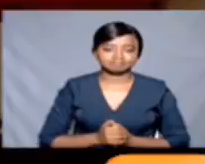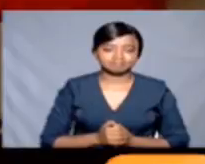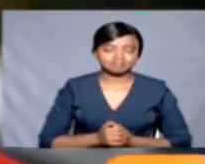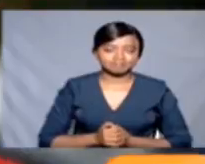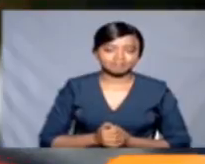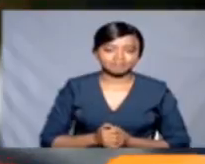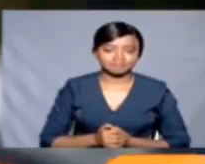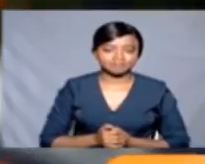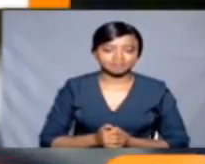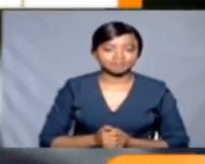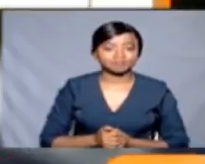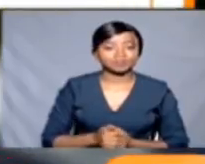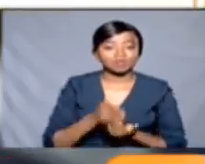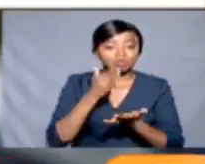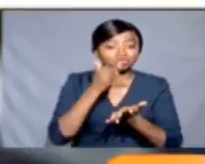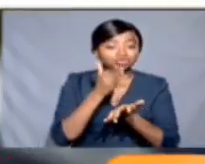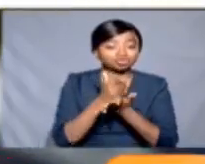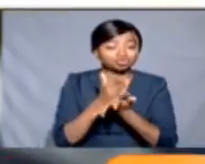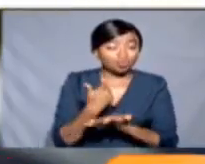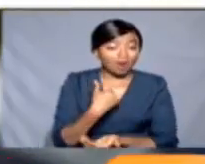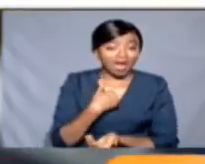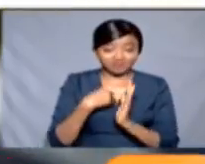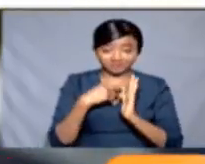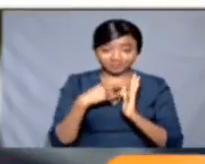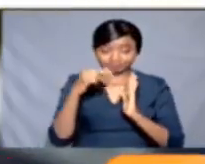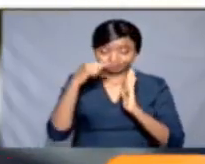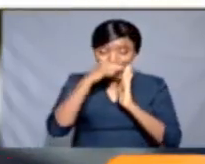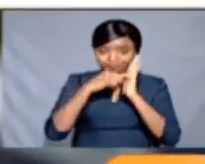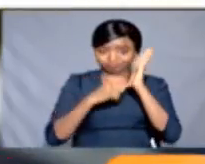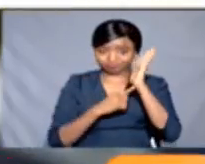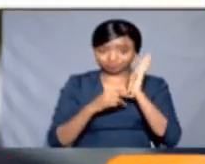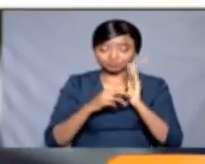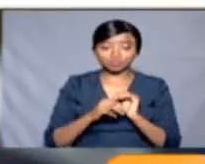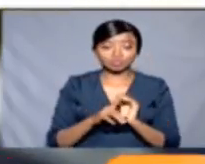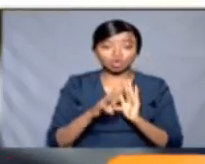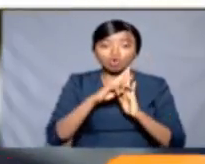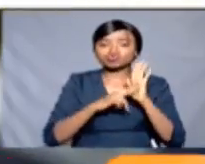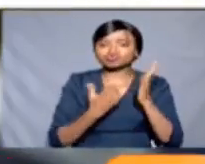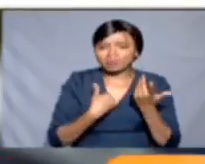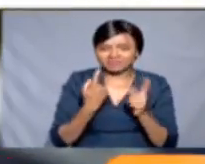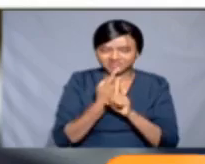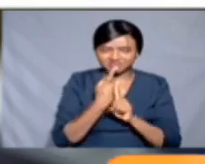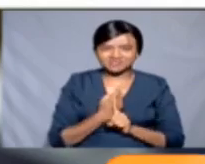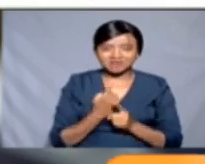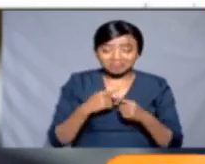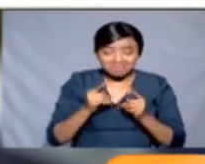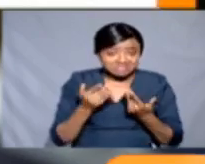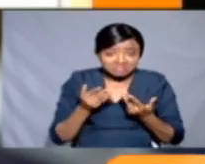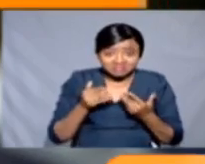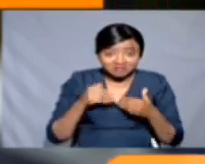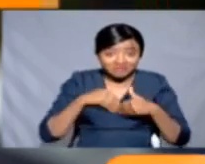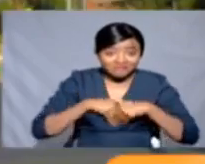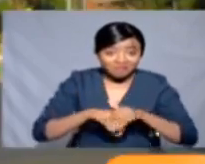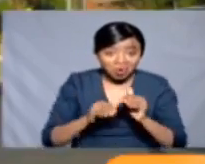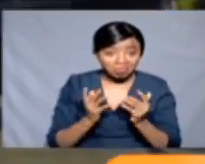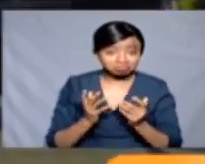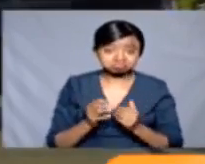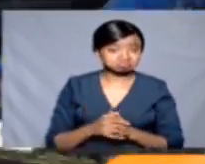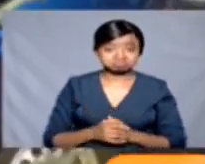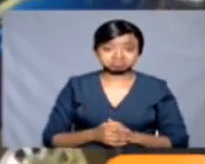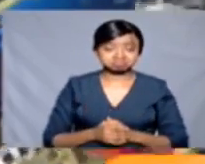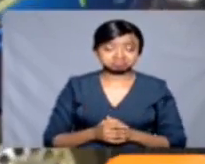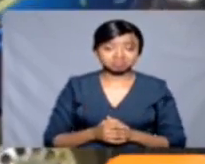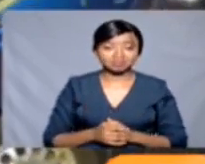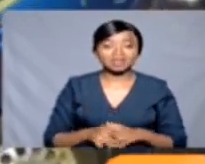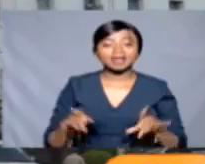people's lives. We have some regulations on air pollution, which we actually do not use. They are not enforced. The